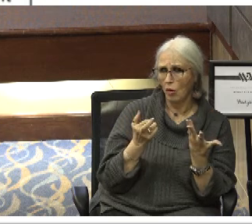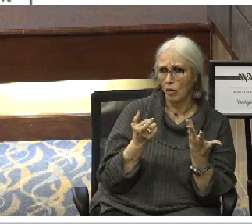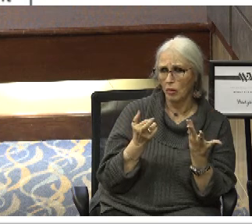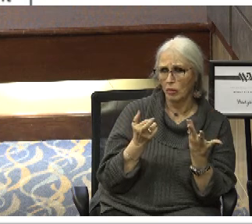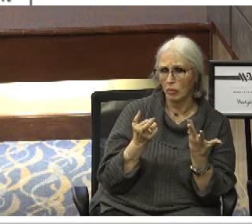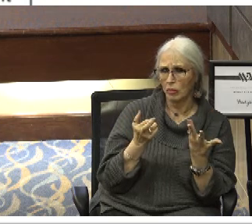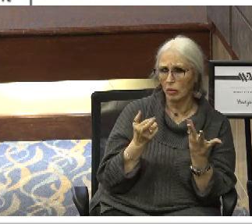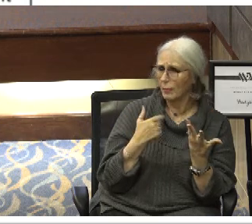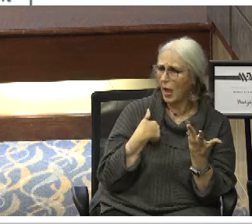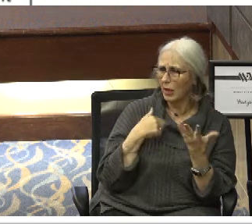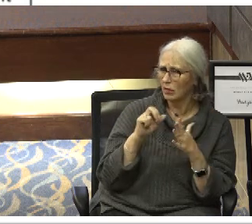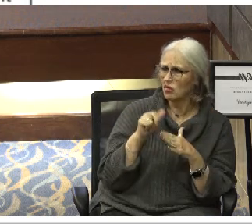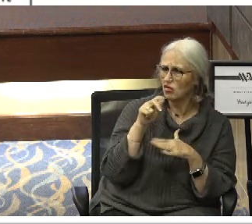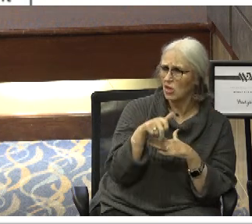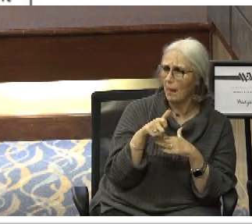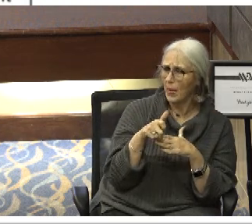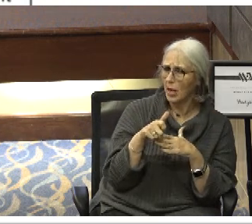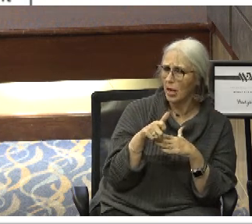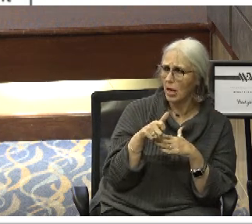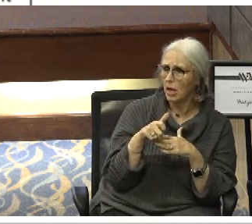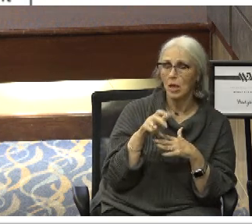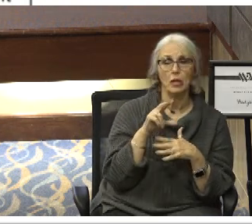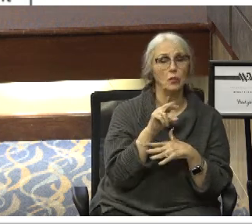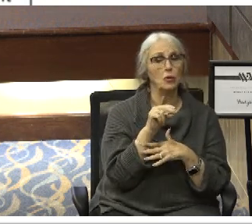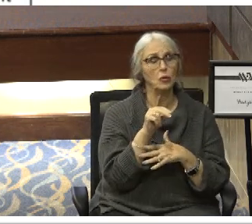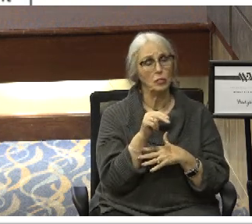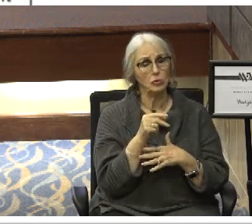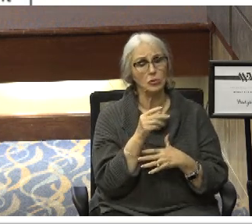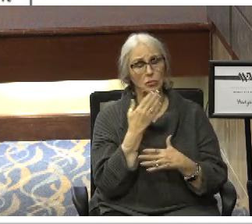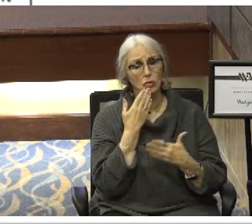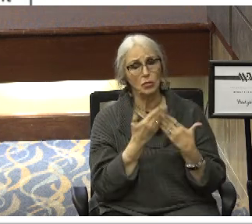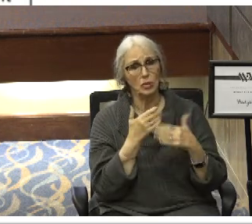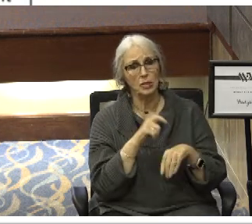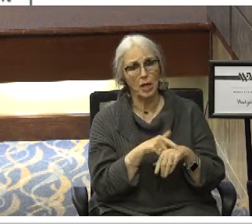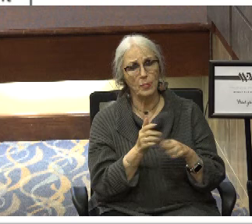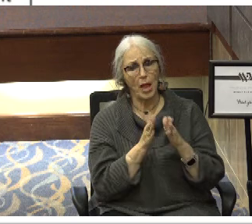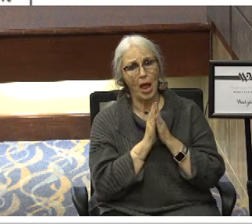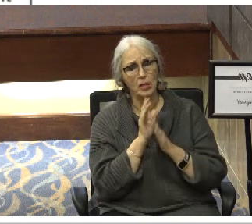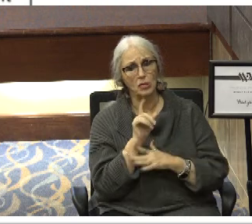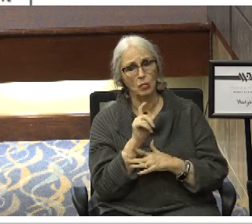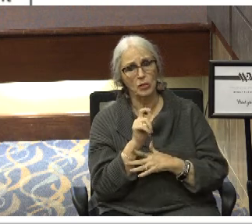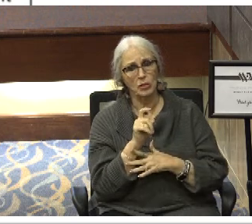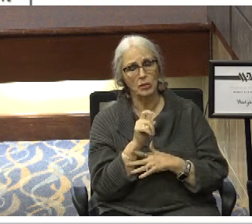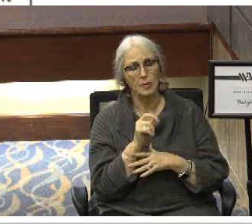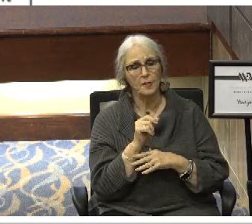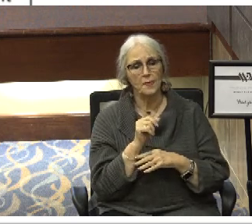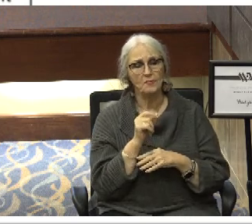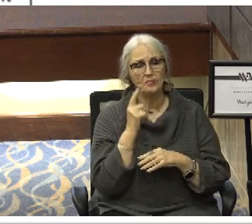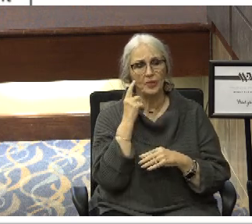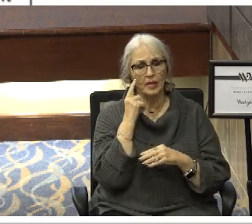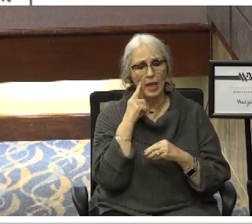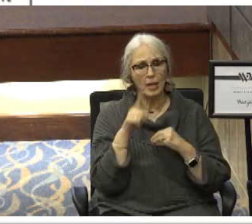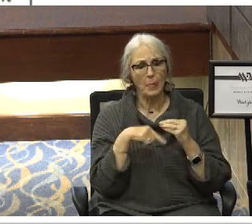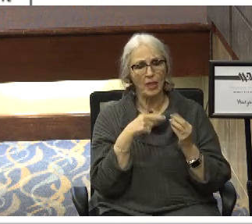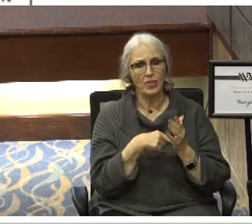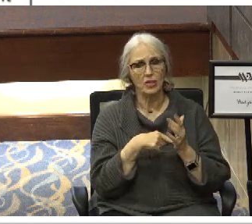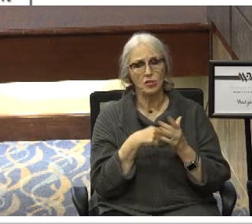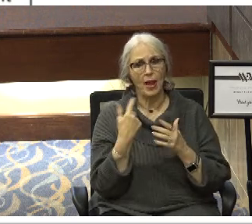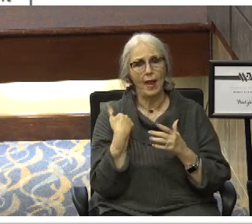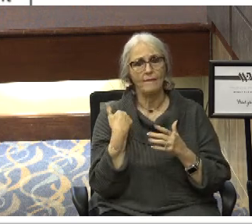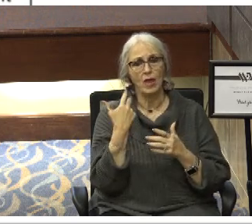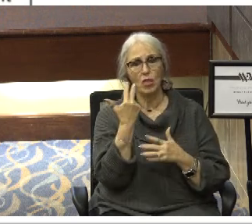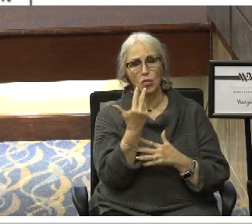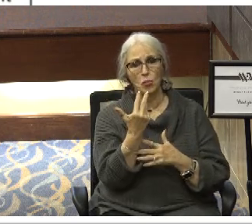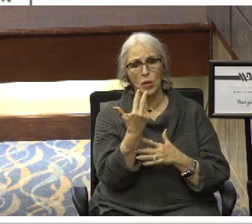I jumping ahead? No, so that's a great time to ask that question. What think about these as you're gonna have 3 doors